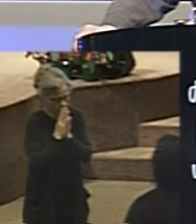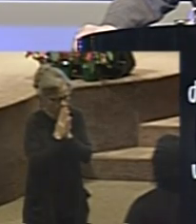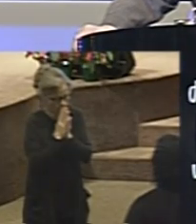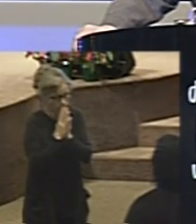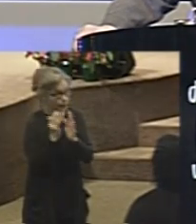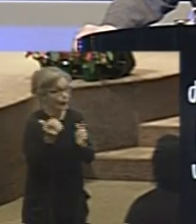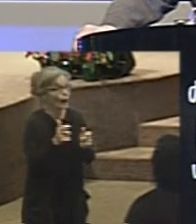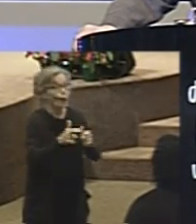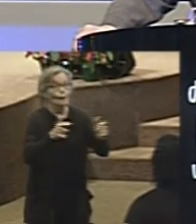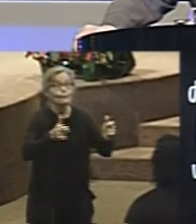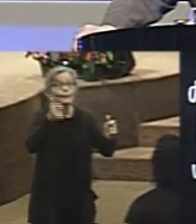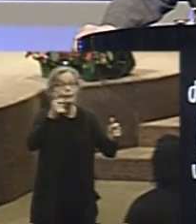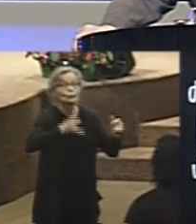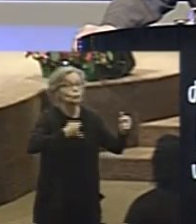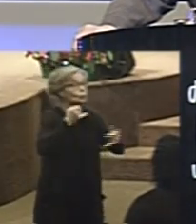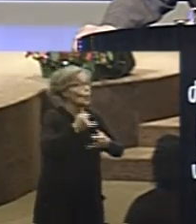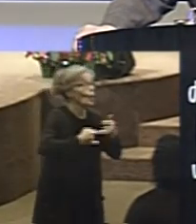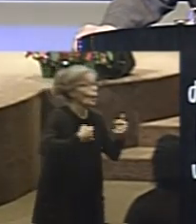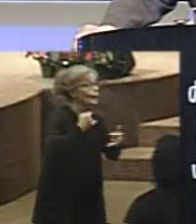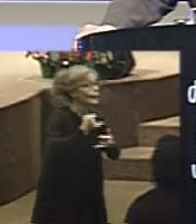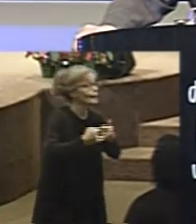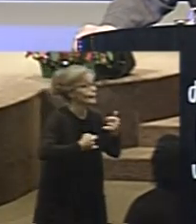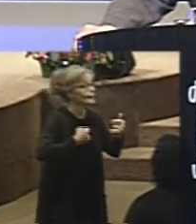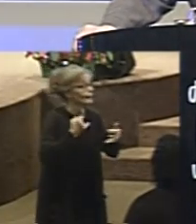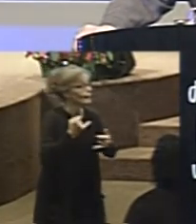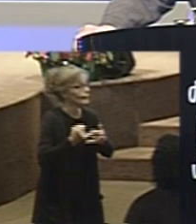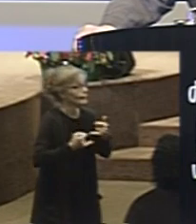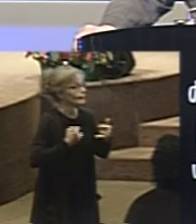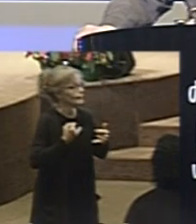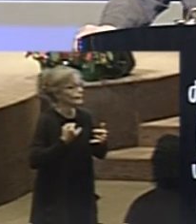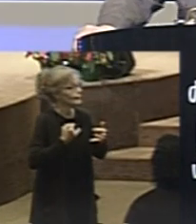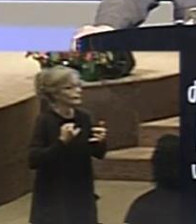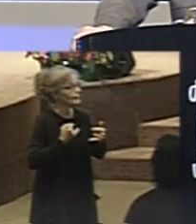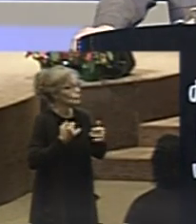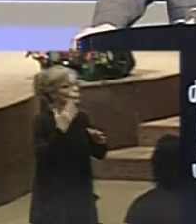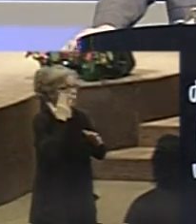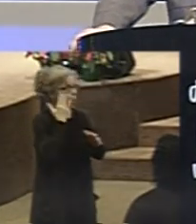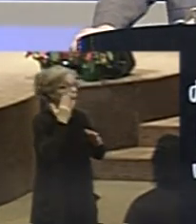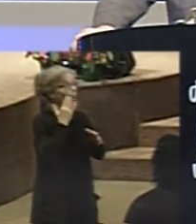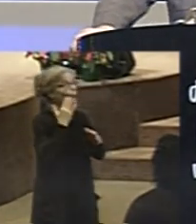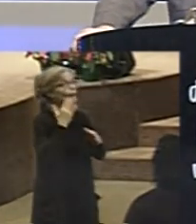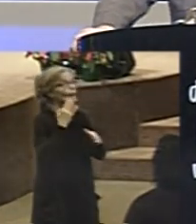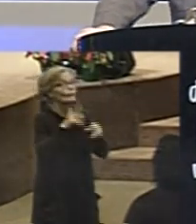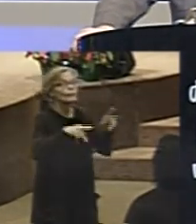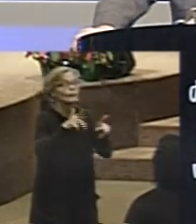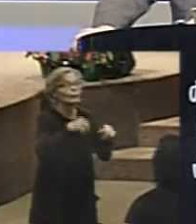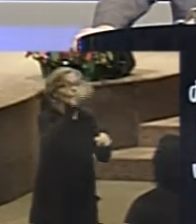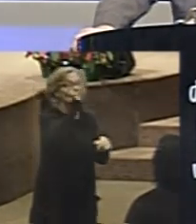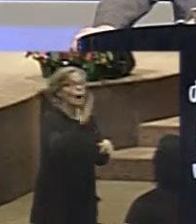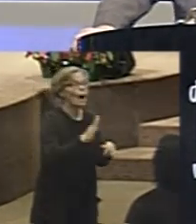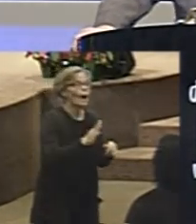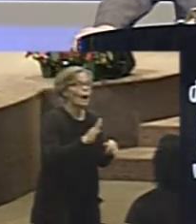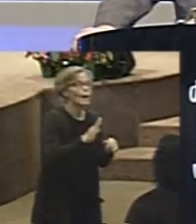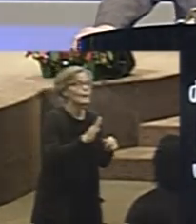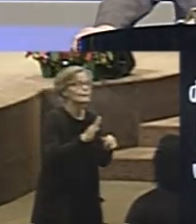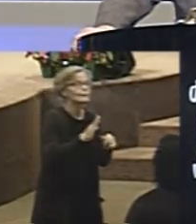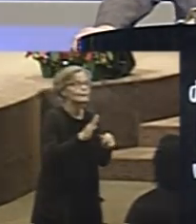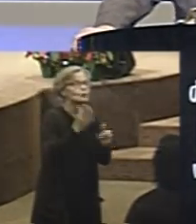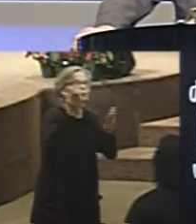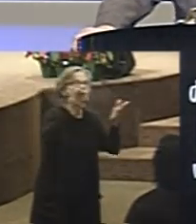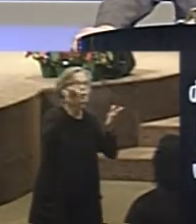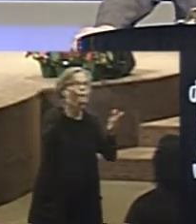Greatest joy, I have no greater joy, said him, than to know my children walk in